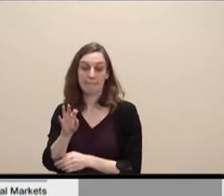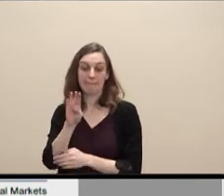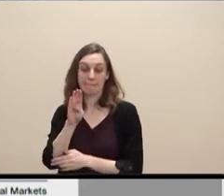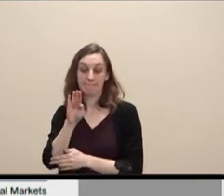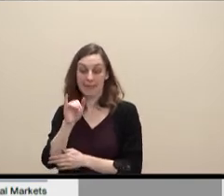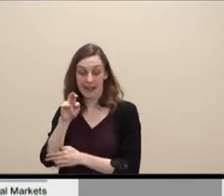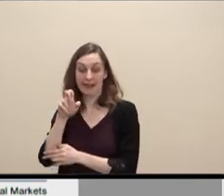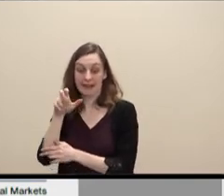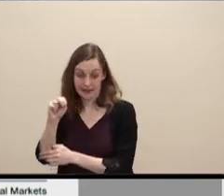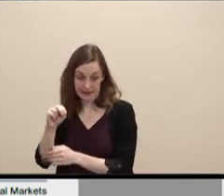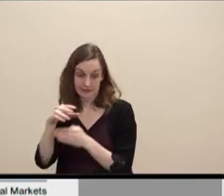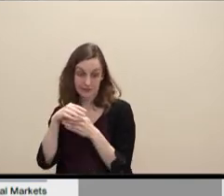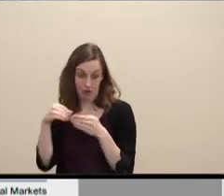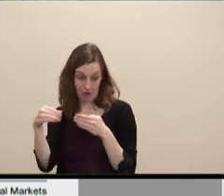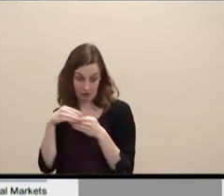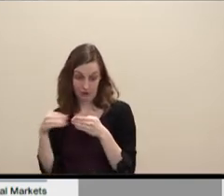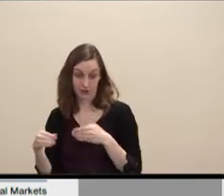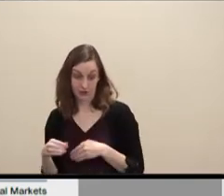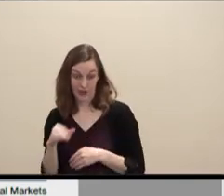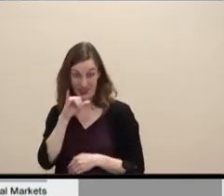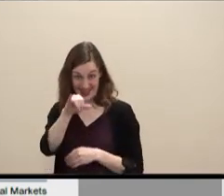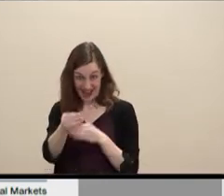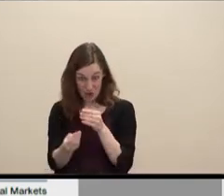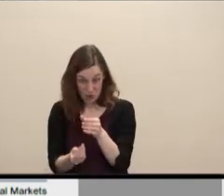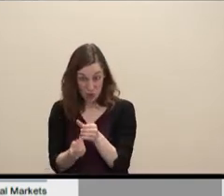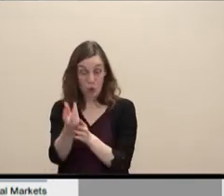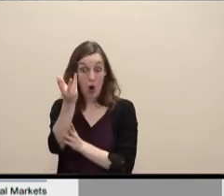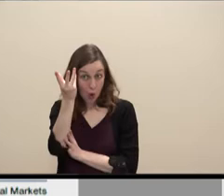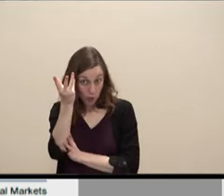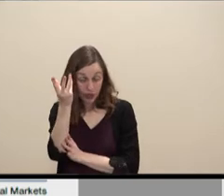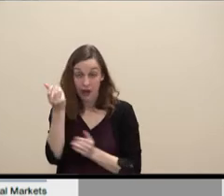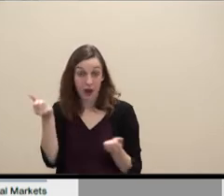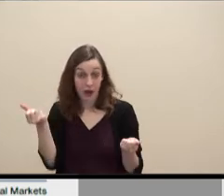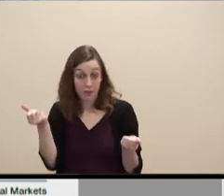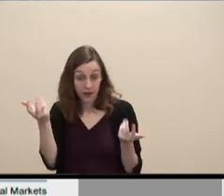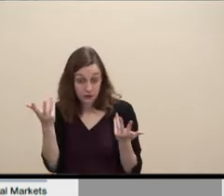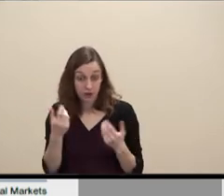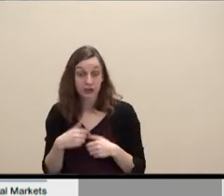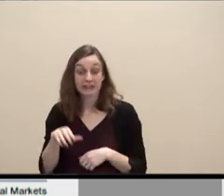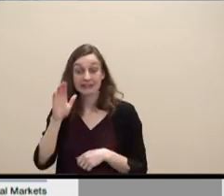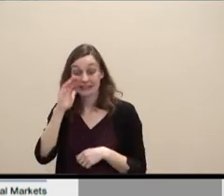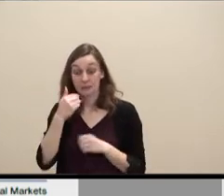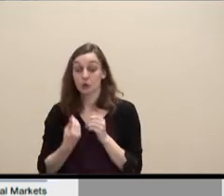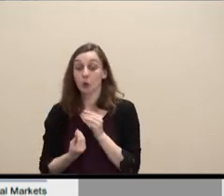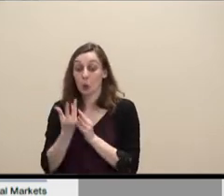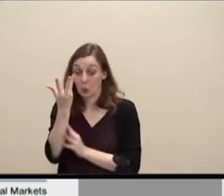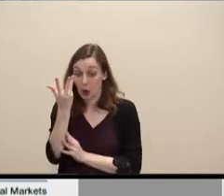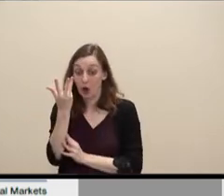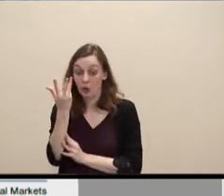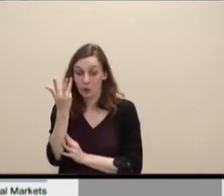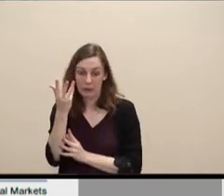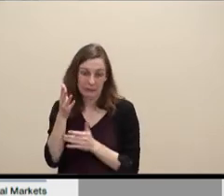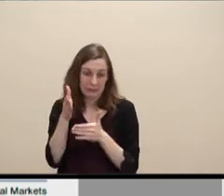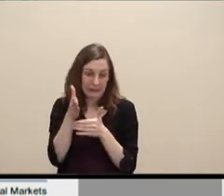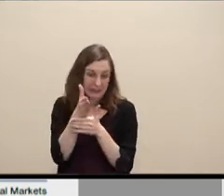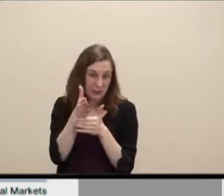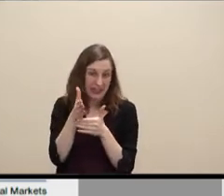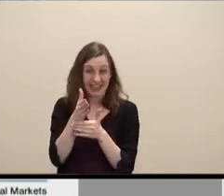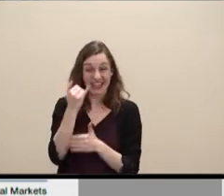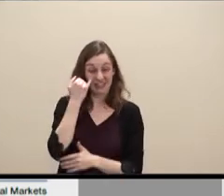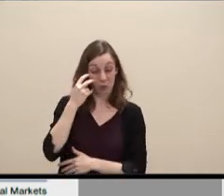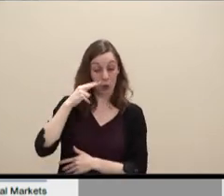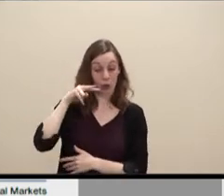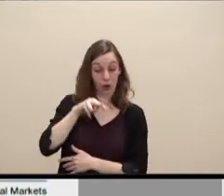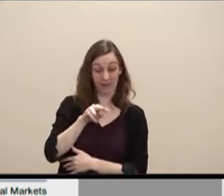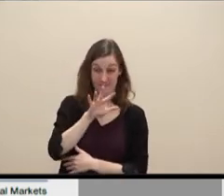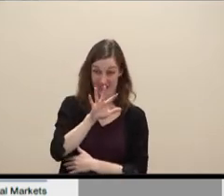billion. If we were to look at that growth rate, the district has grown at a rate of between, if you want to look at that on a five-year